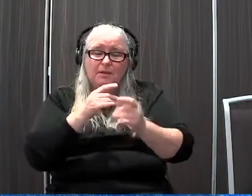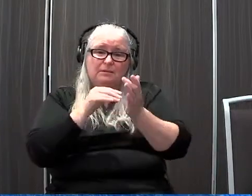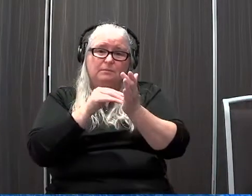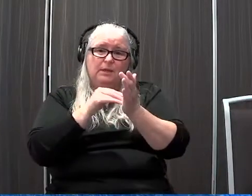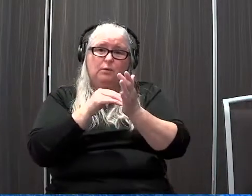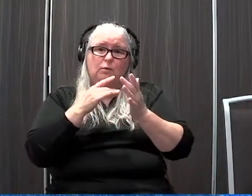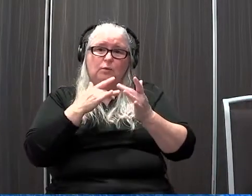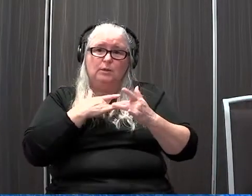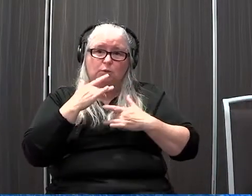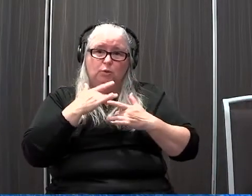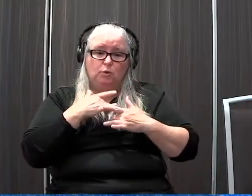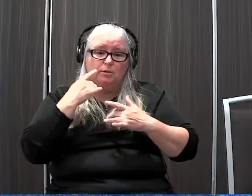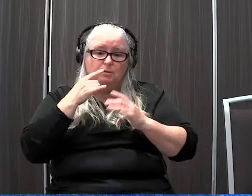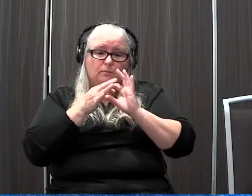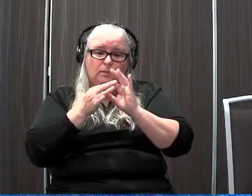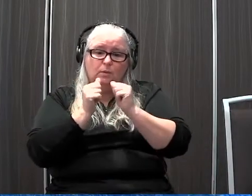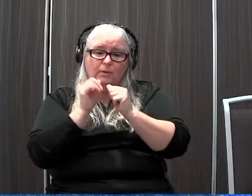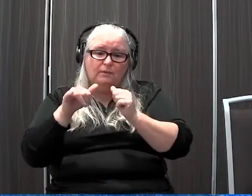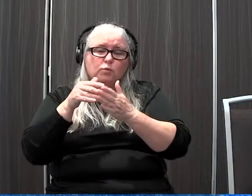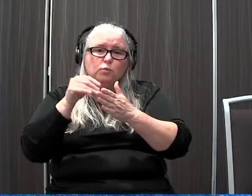these students.